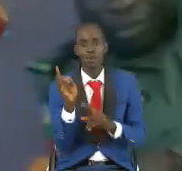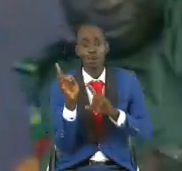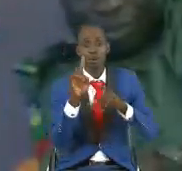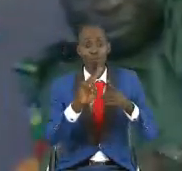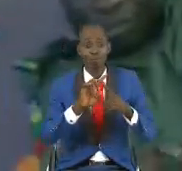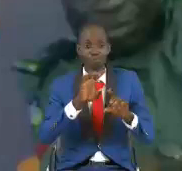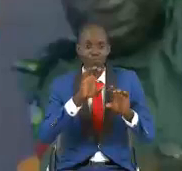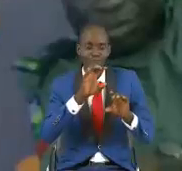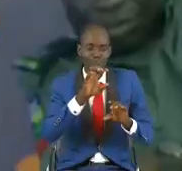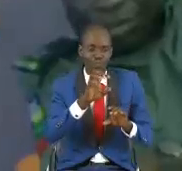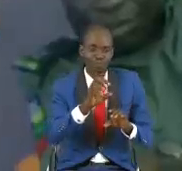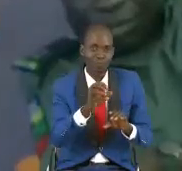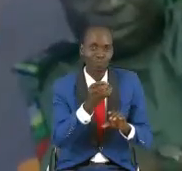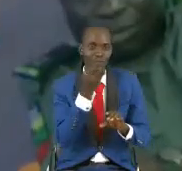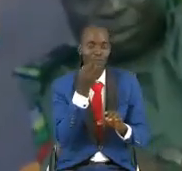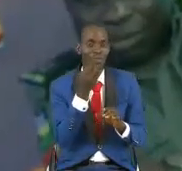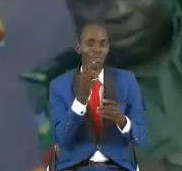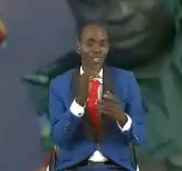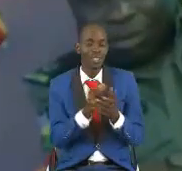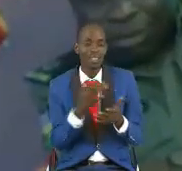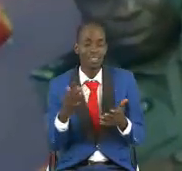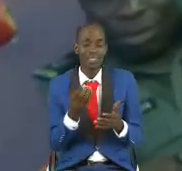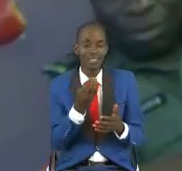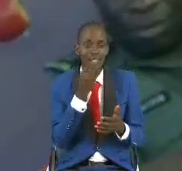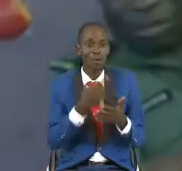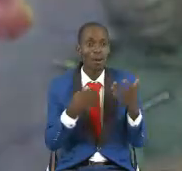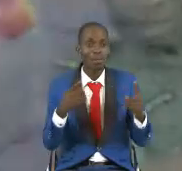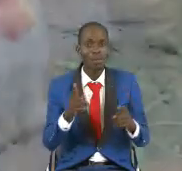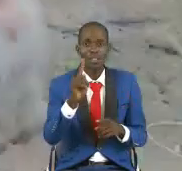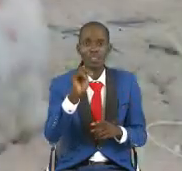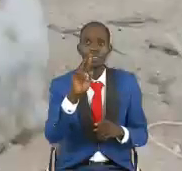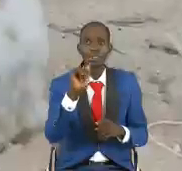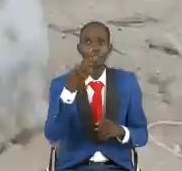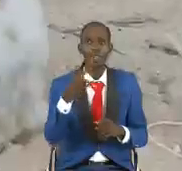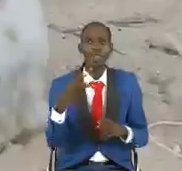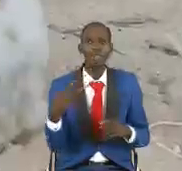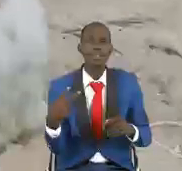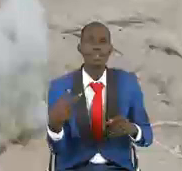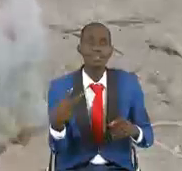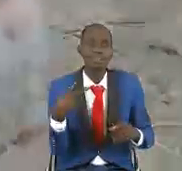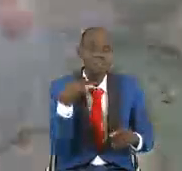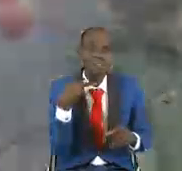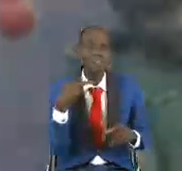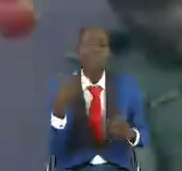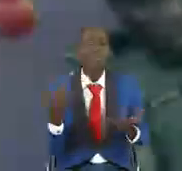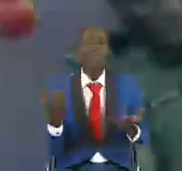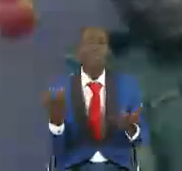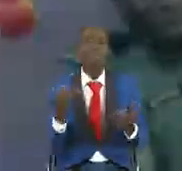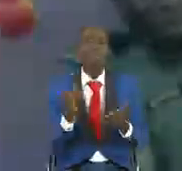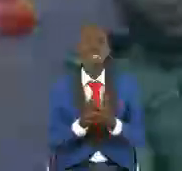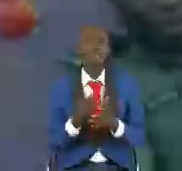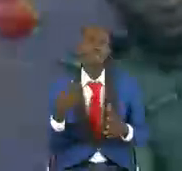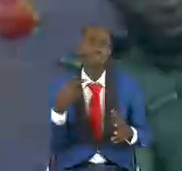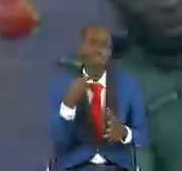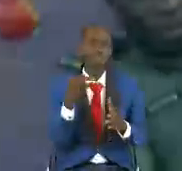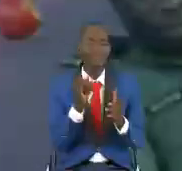to take that thing in life, bam, the trap catches him, catches her. That's what